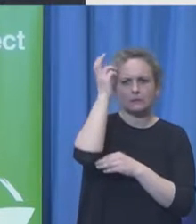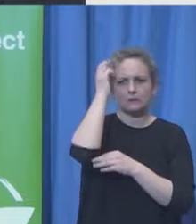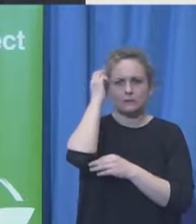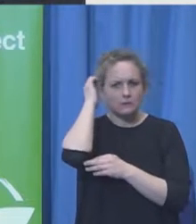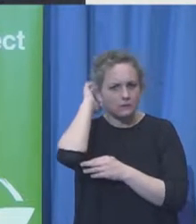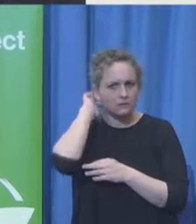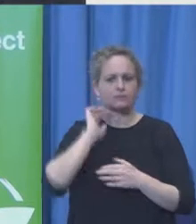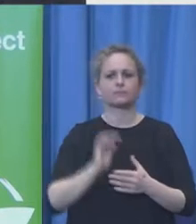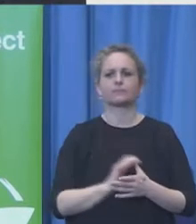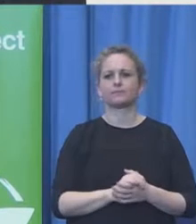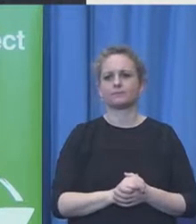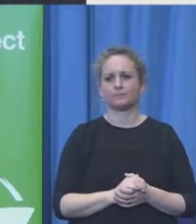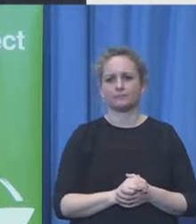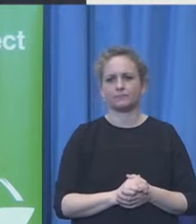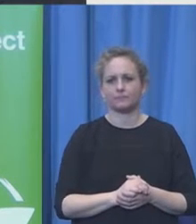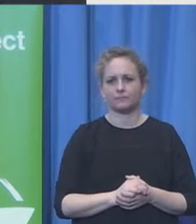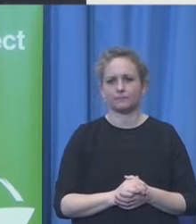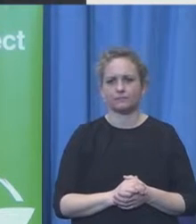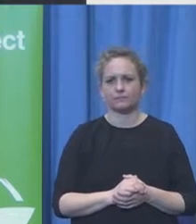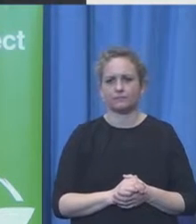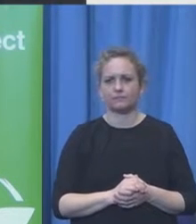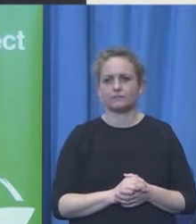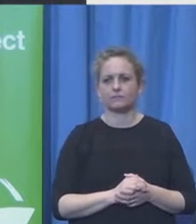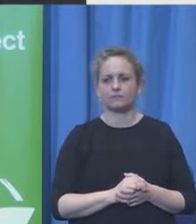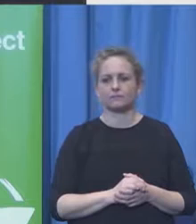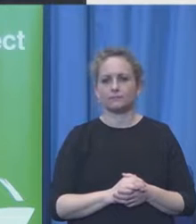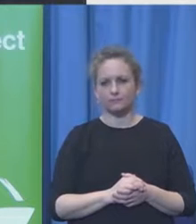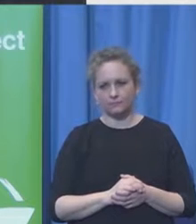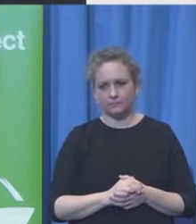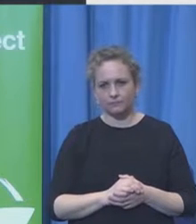2015. So we're probably a year and a half into it.